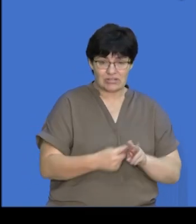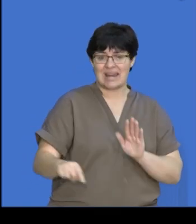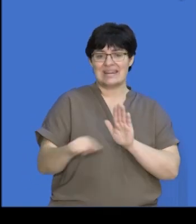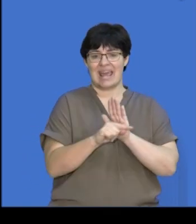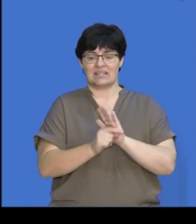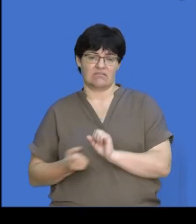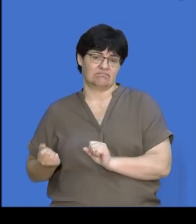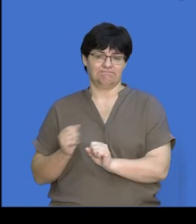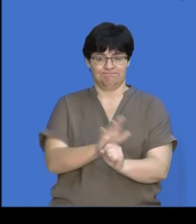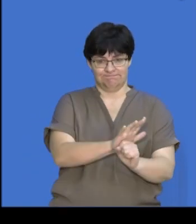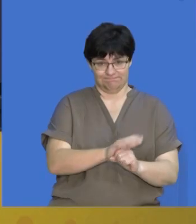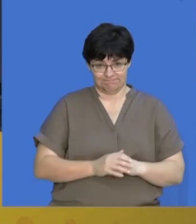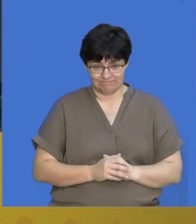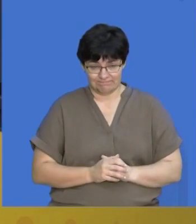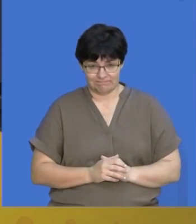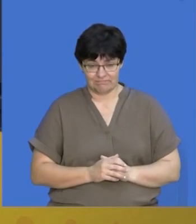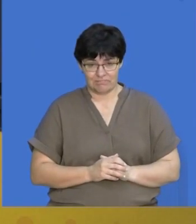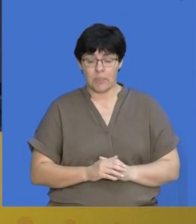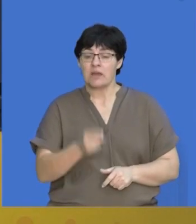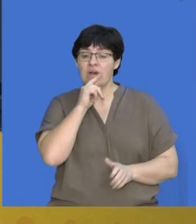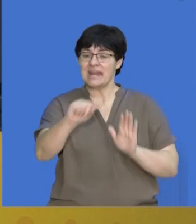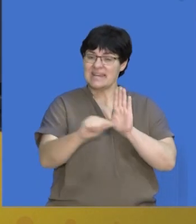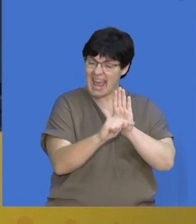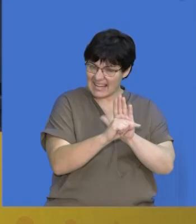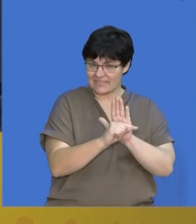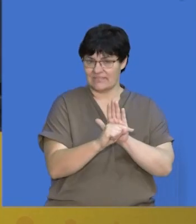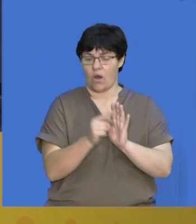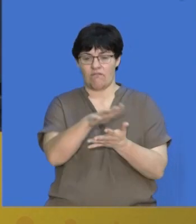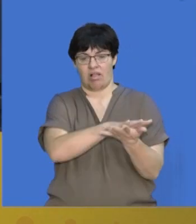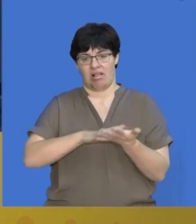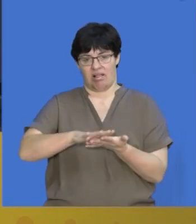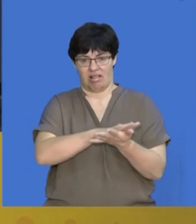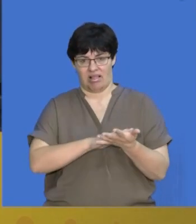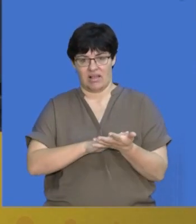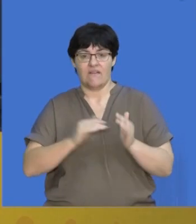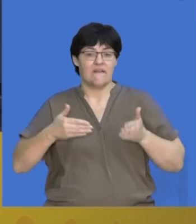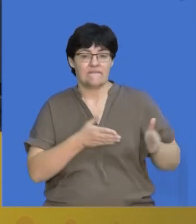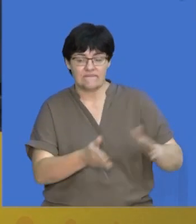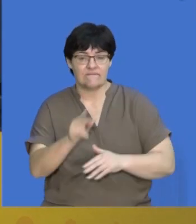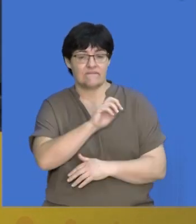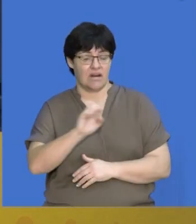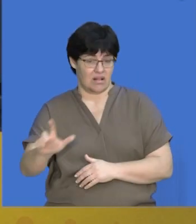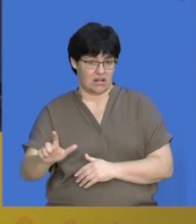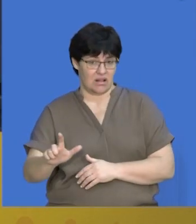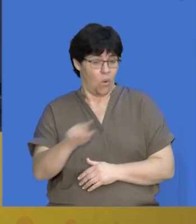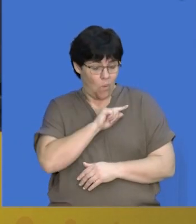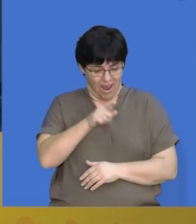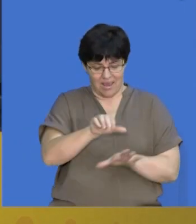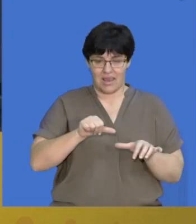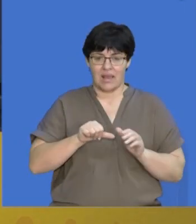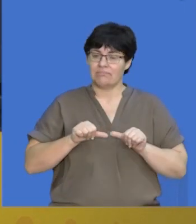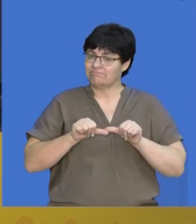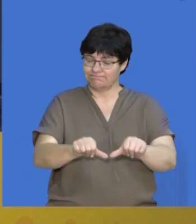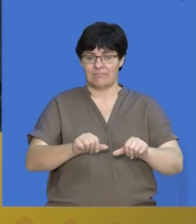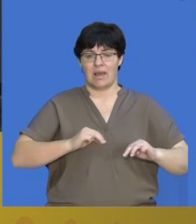talking about a central idea, the negative impact of pollution along the Vaal River if it's not maintained. What